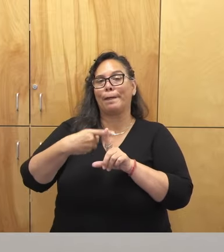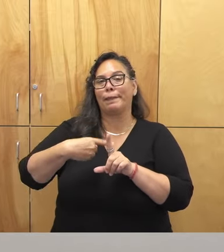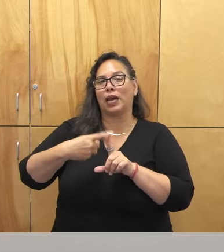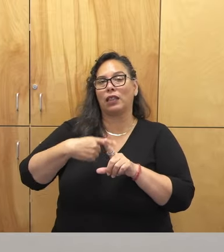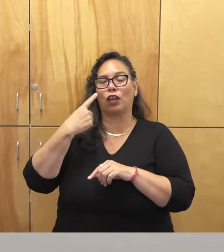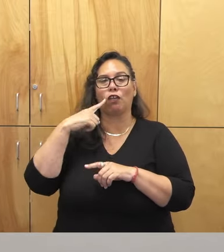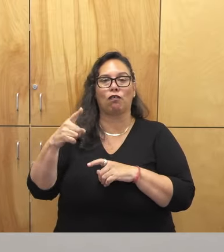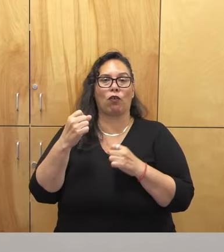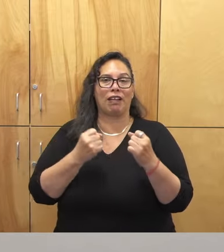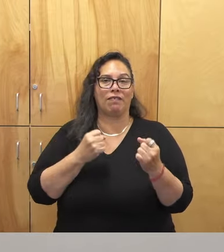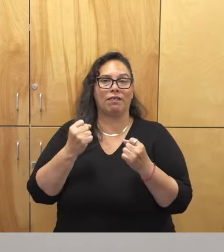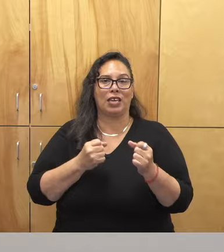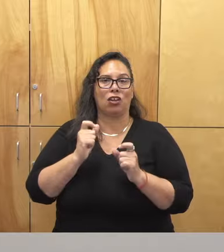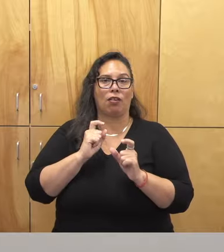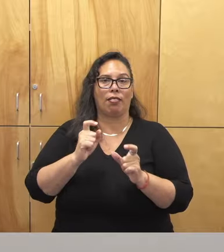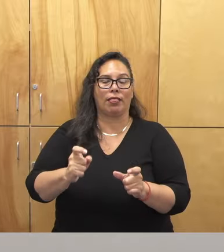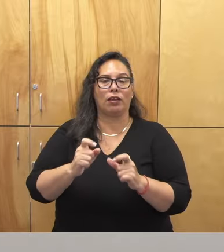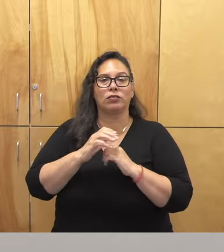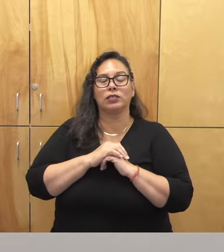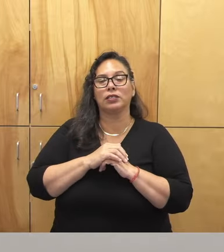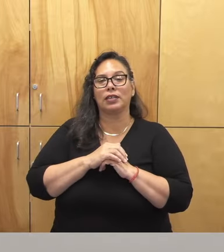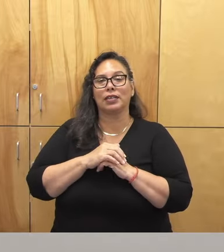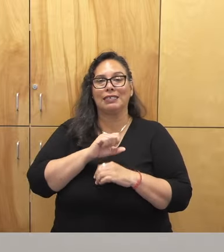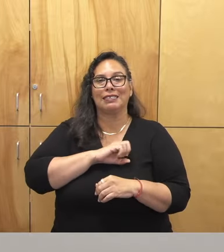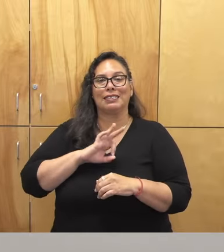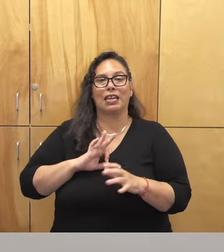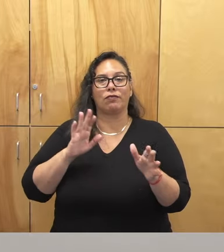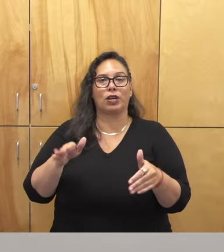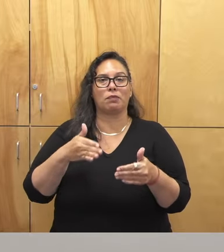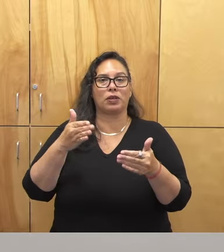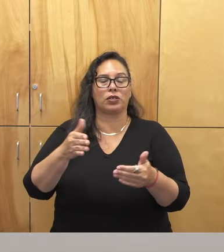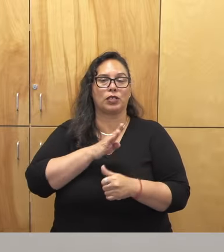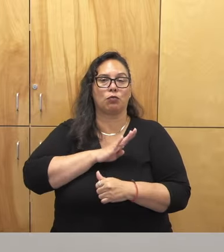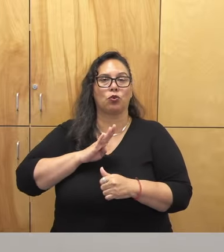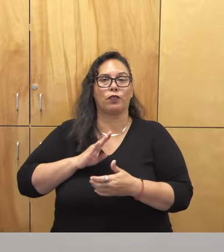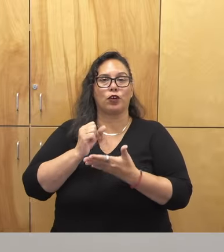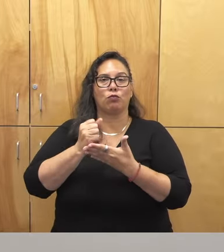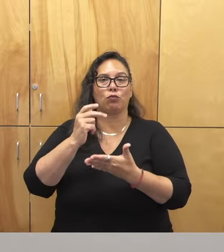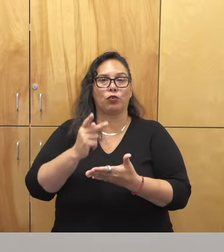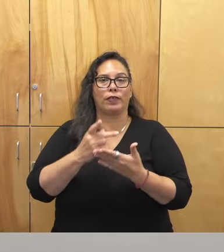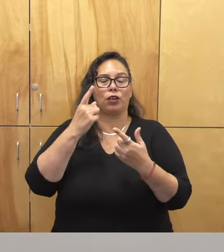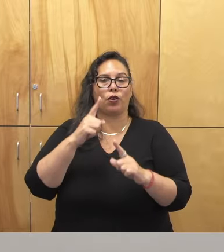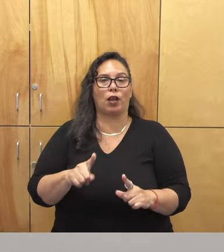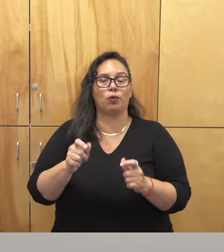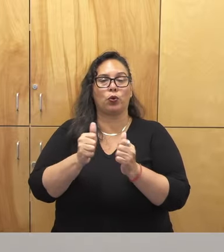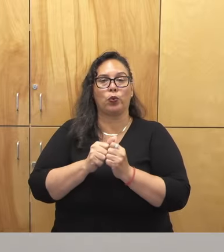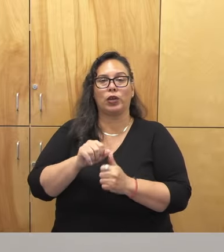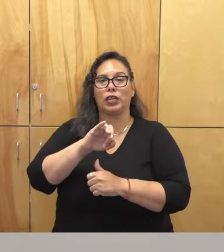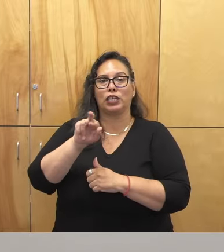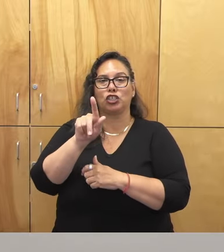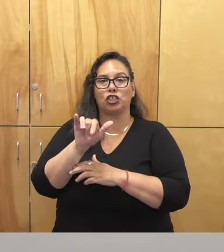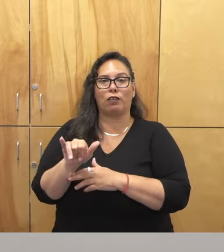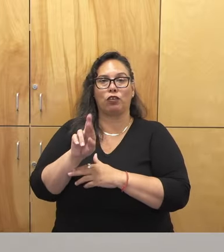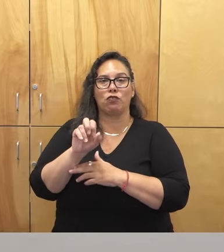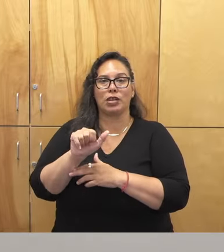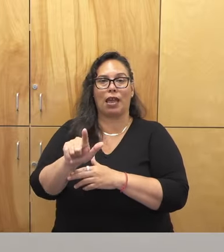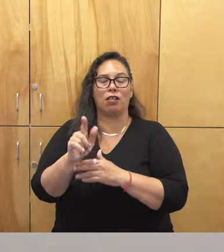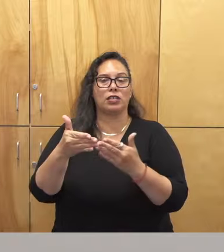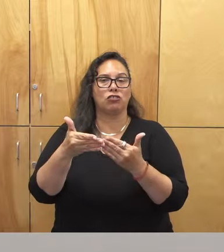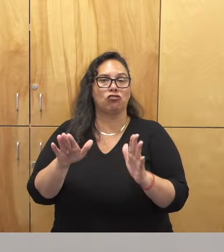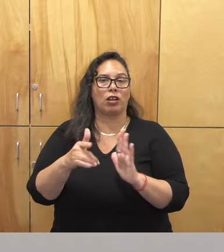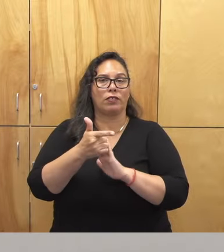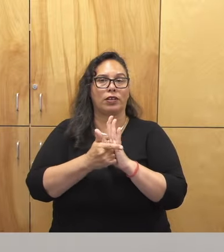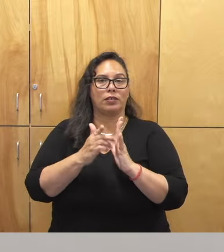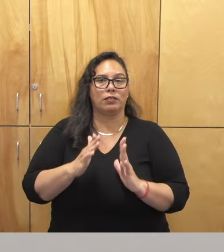vehicle allowance. With that in mind, staff recommends that the board approve the employment agreement with Jeffrey Riel as general counsel. Thank you.